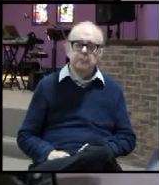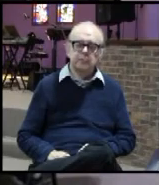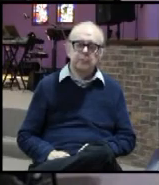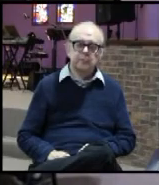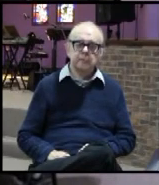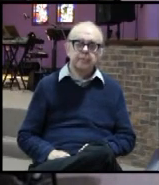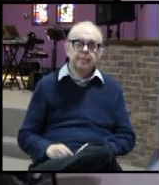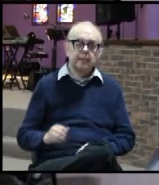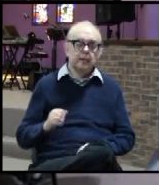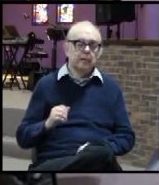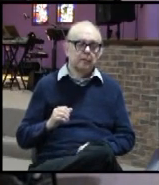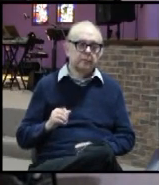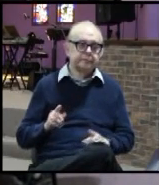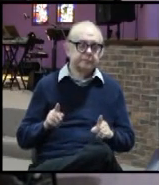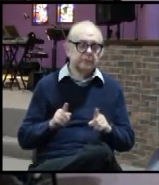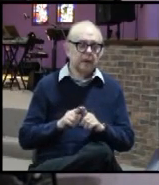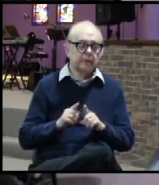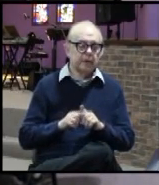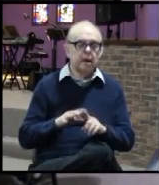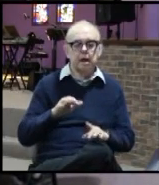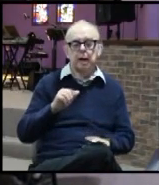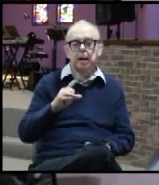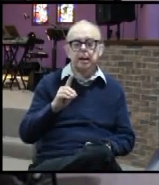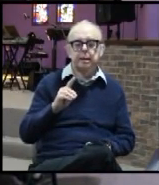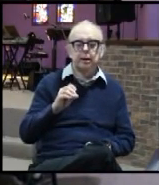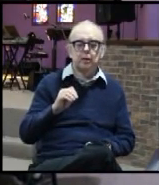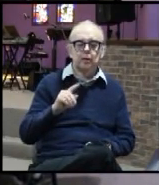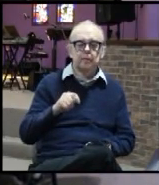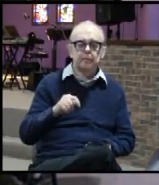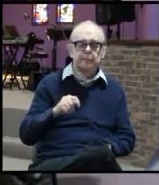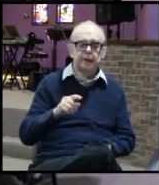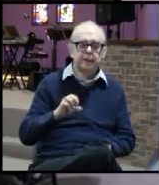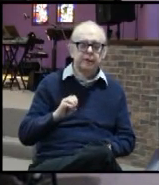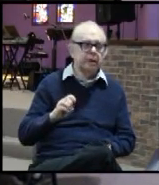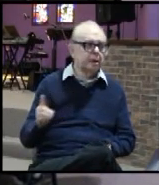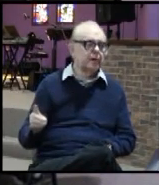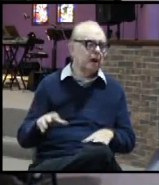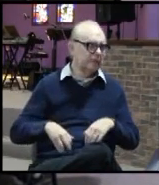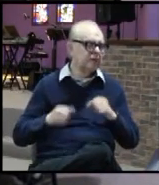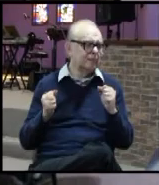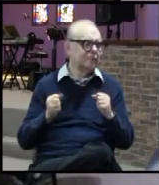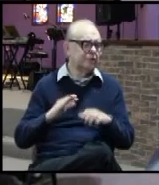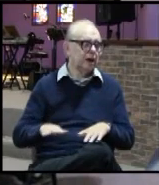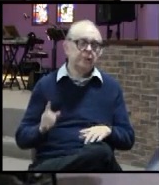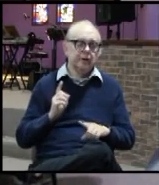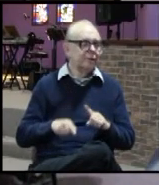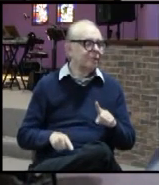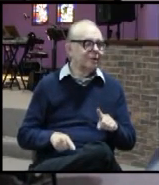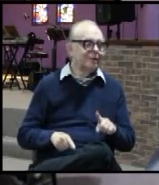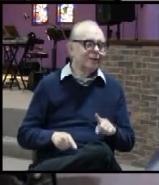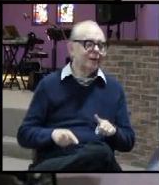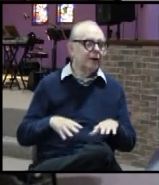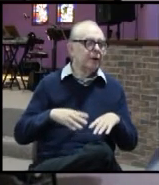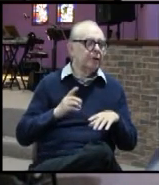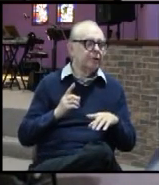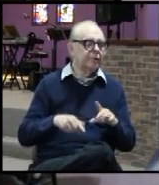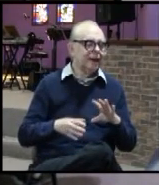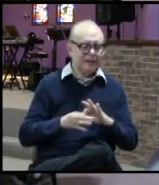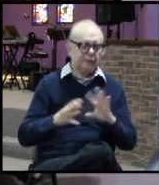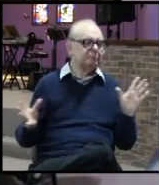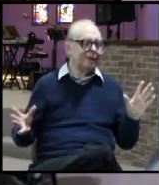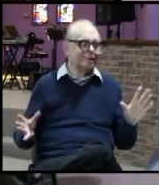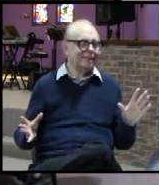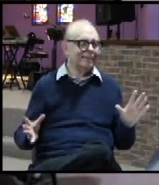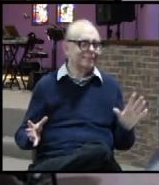doing. Yes. But as an adopted child, never. Amen. This is why in the Bible, Jesus is talking all of the time